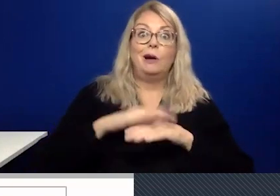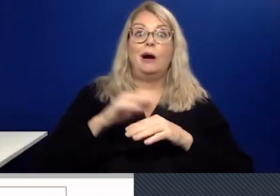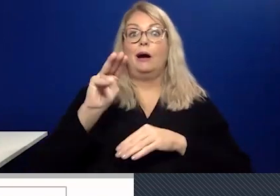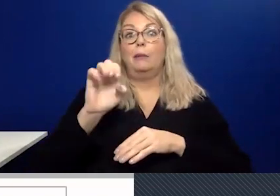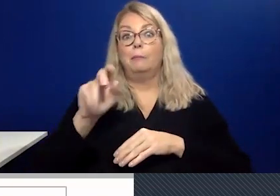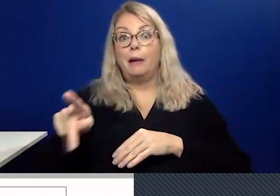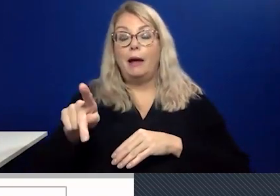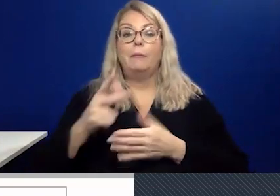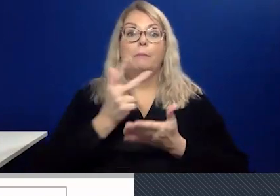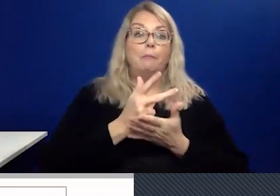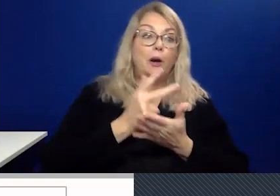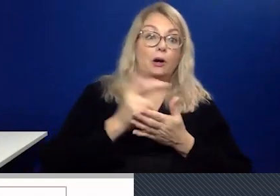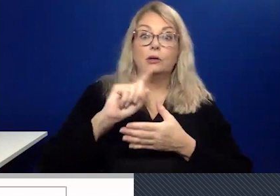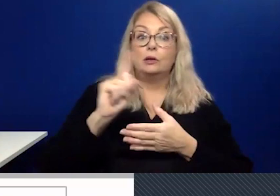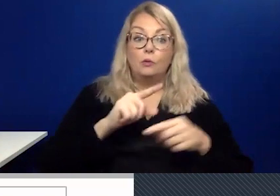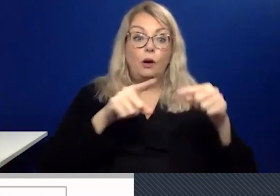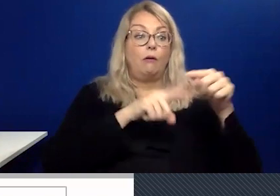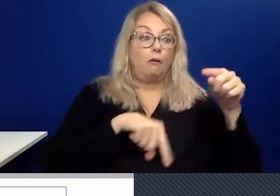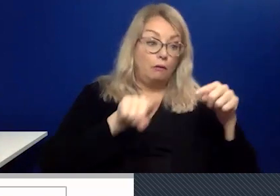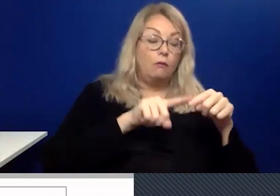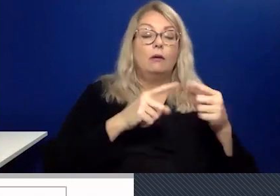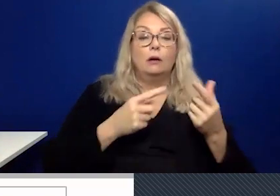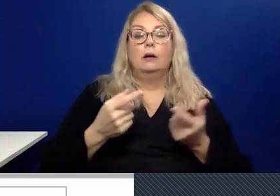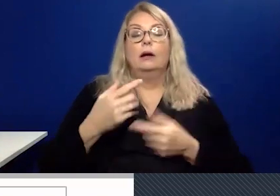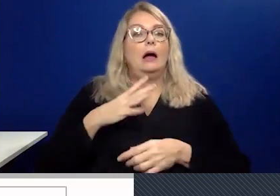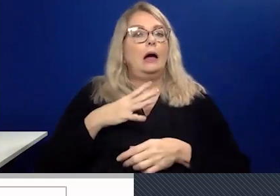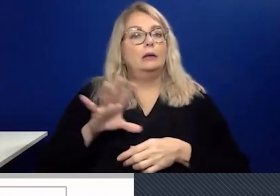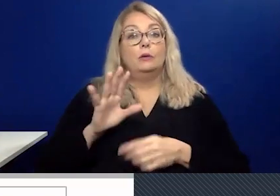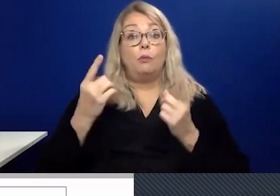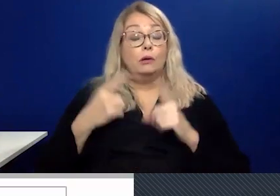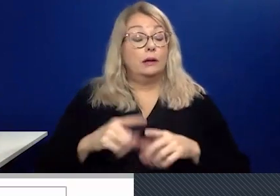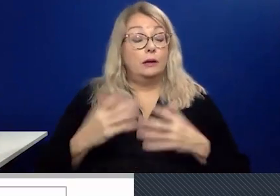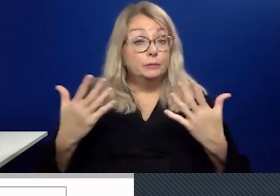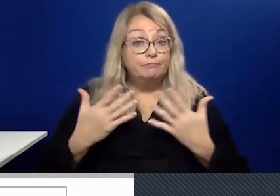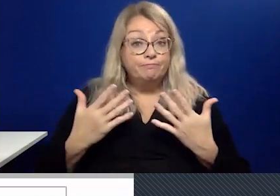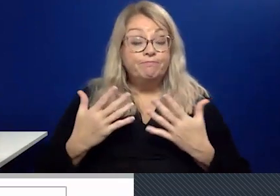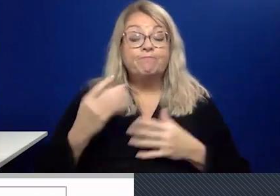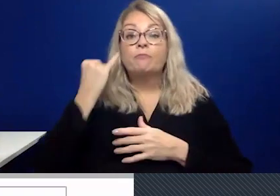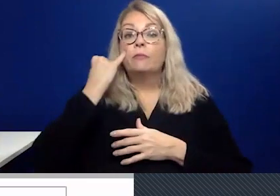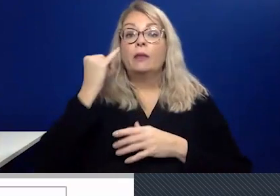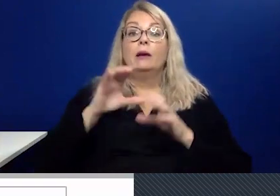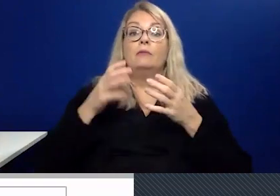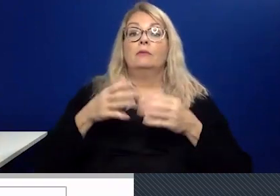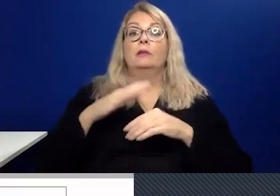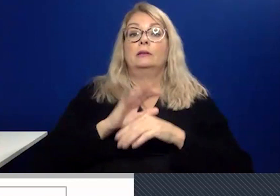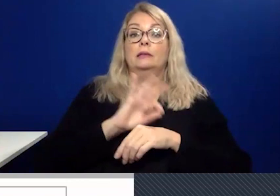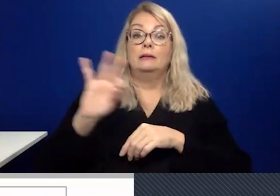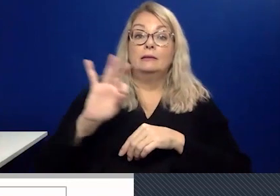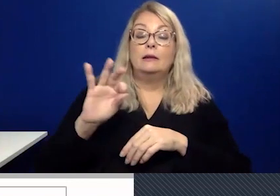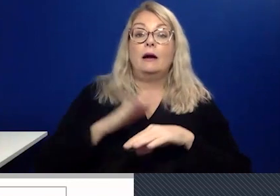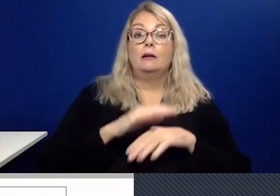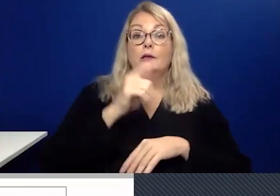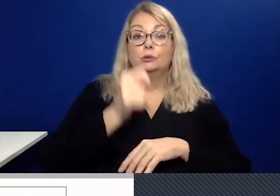campus. Everything like that, because what I don't want to happen is if their class is at 9 o'clock on a Tuesday, Thursday, and